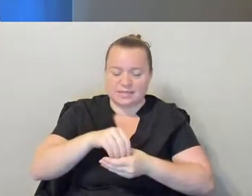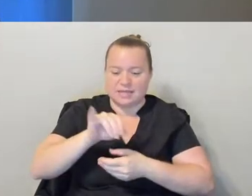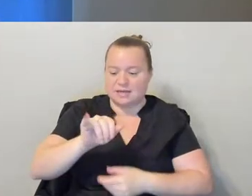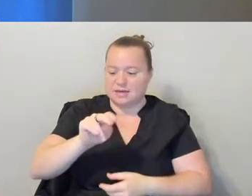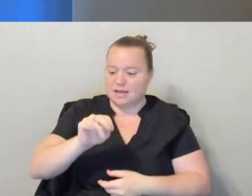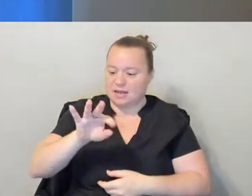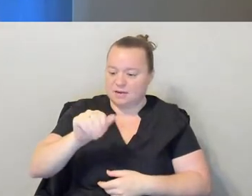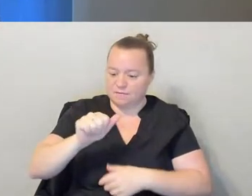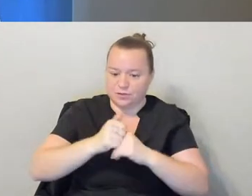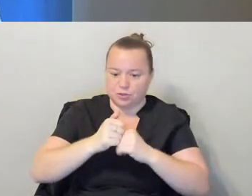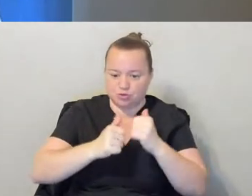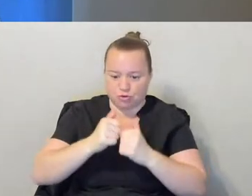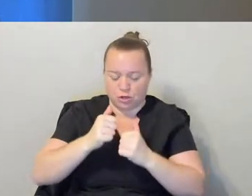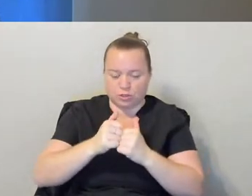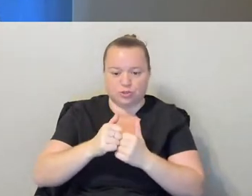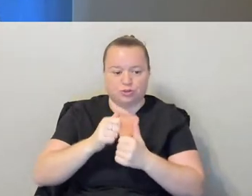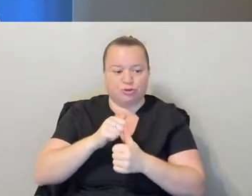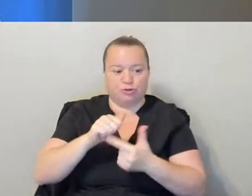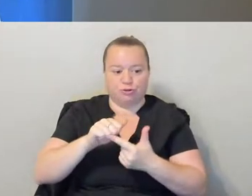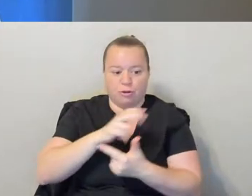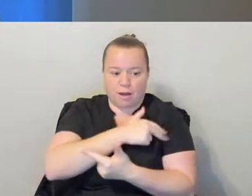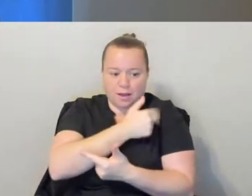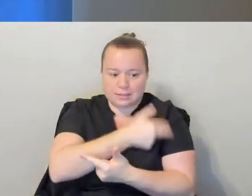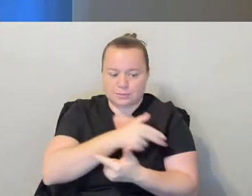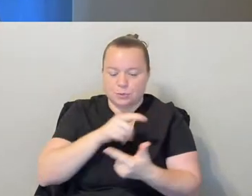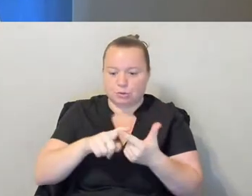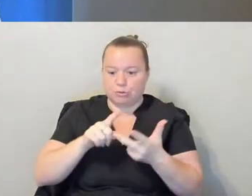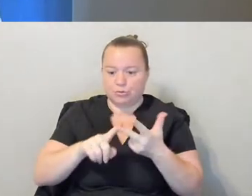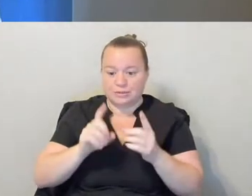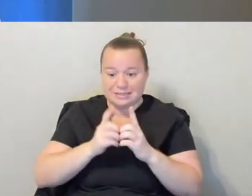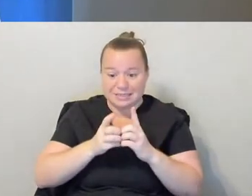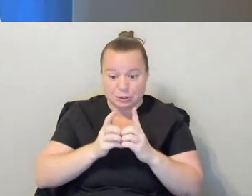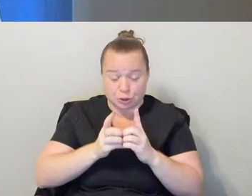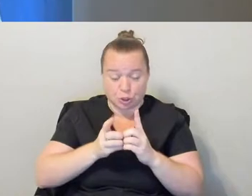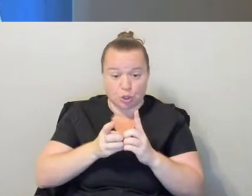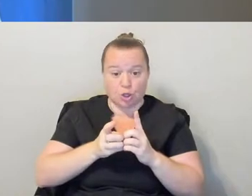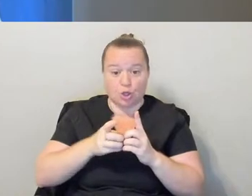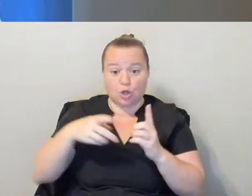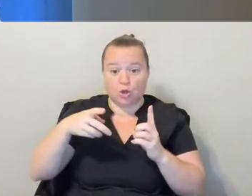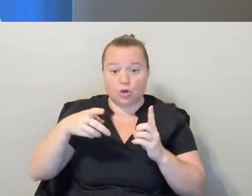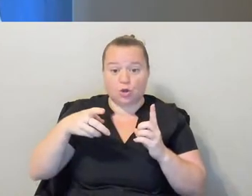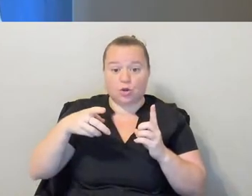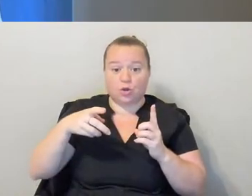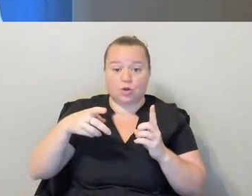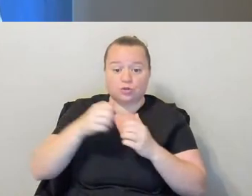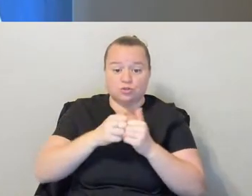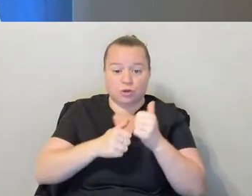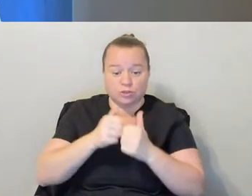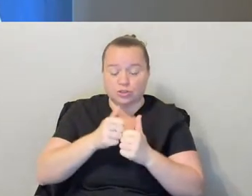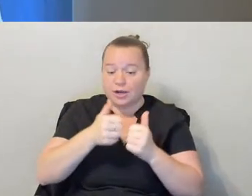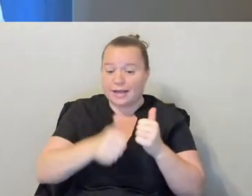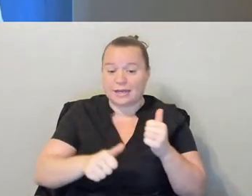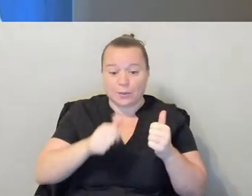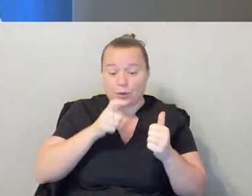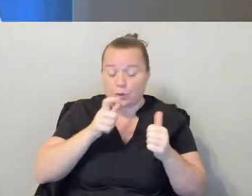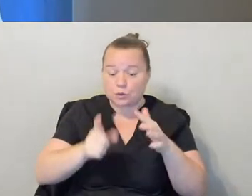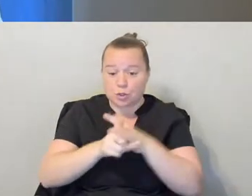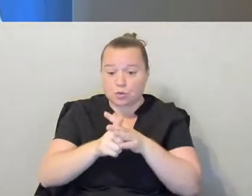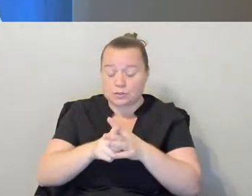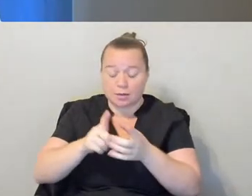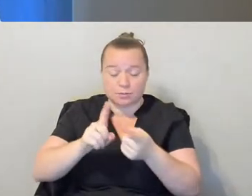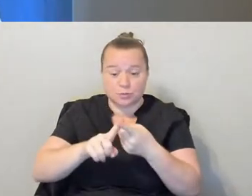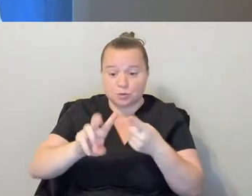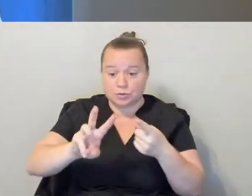in hospitals, in digital infrastructure. So anybody who comes to WHO is